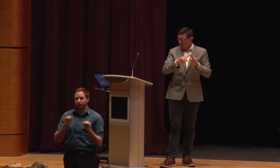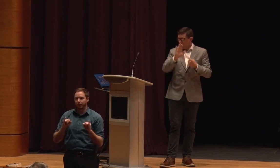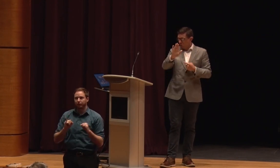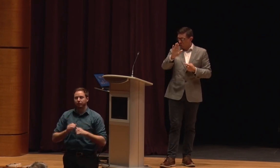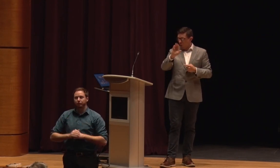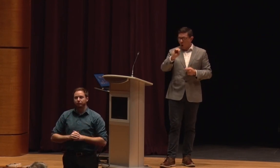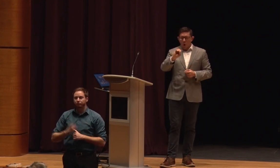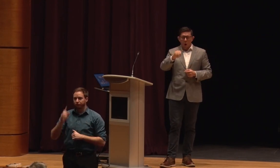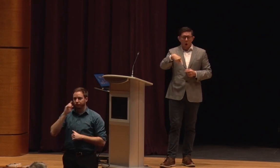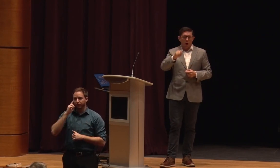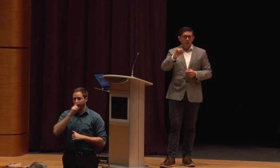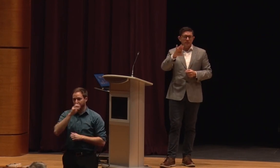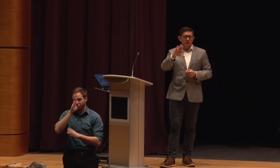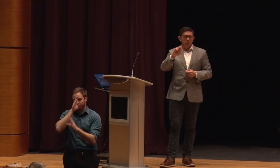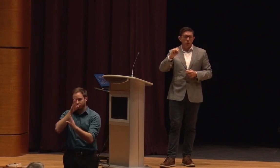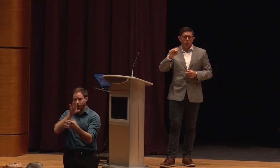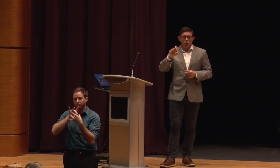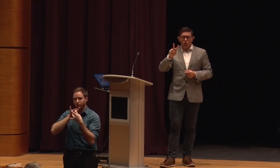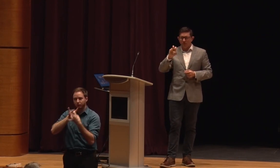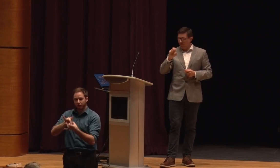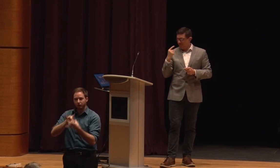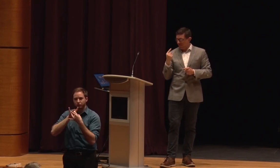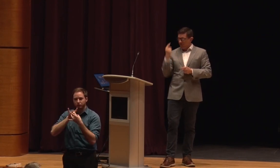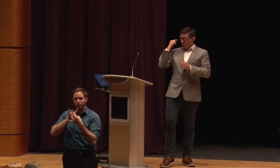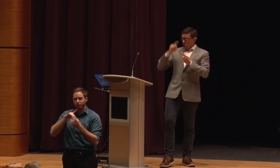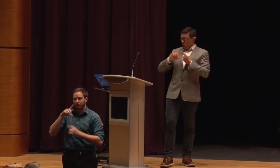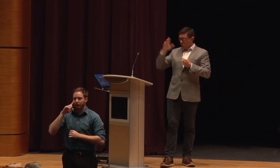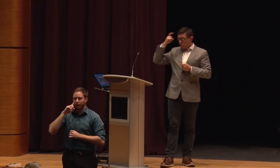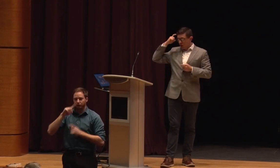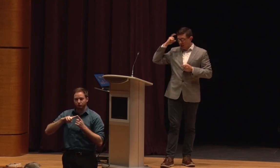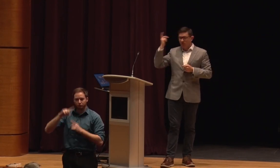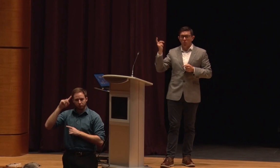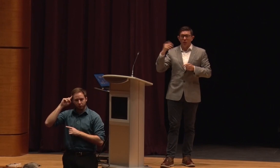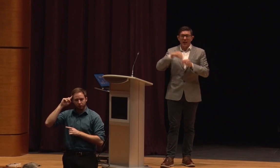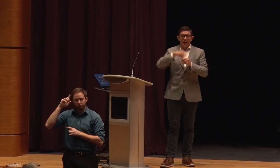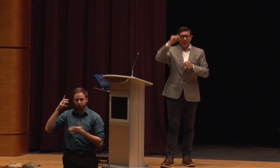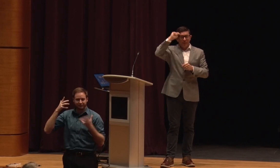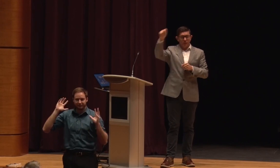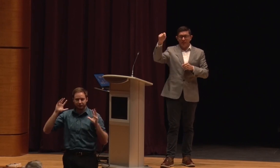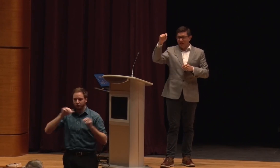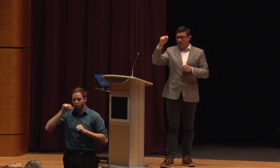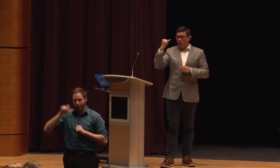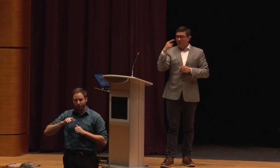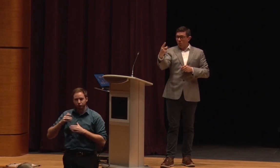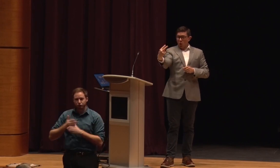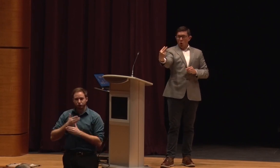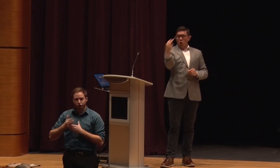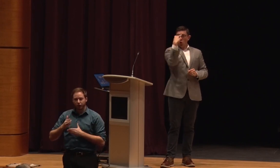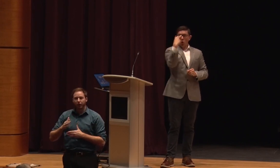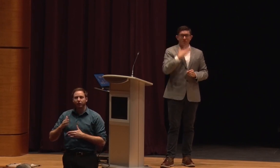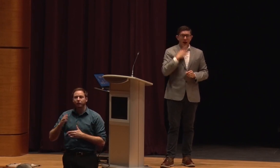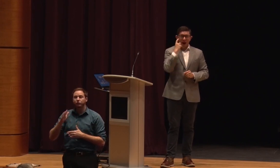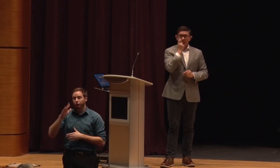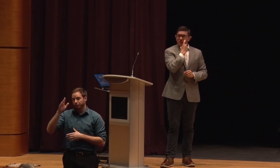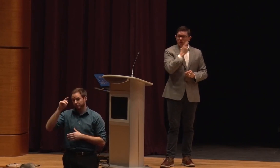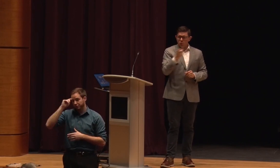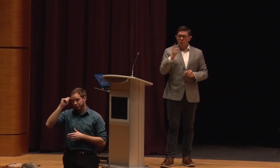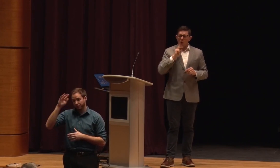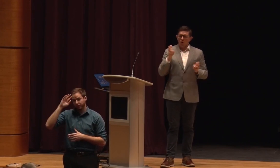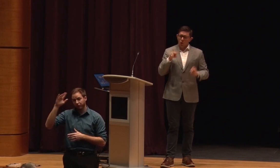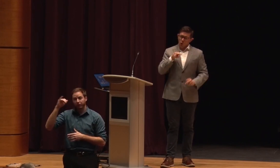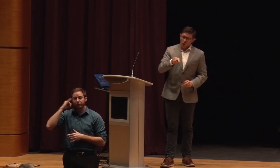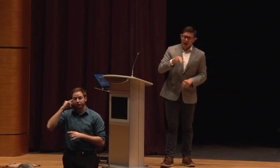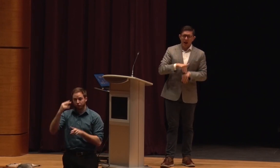They are a direct connection through the optic nerve to your brain. So in theory, when you're looking at